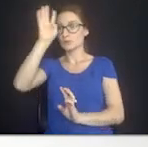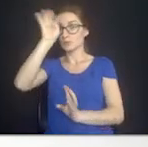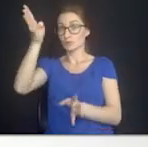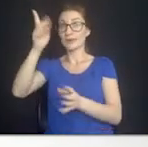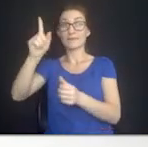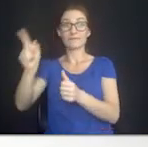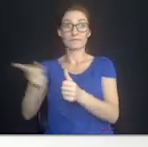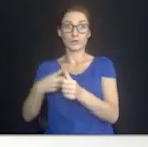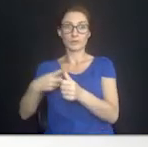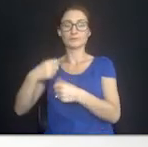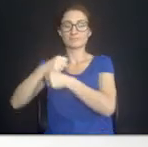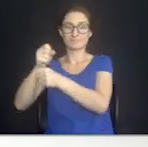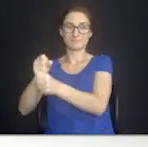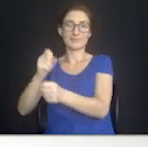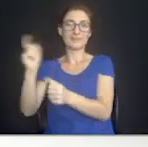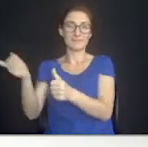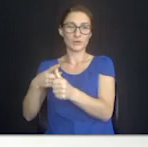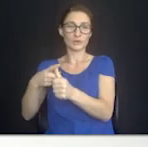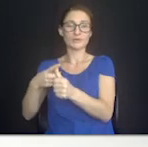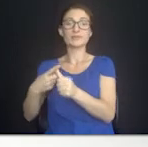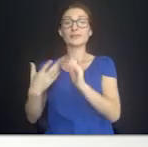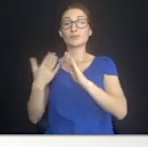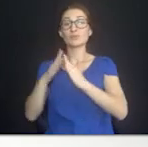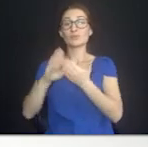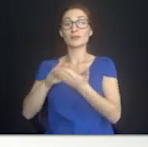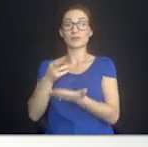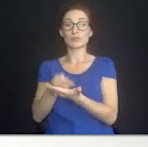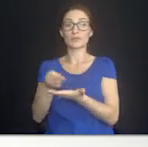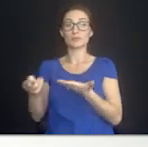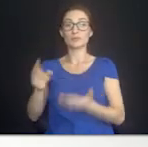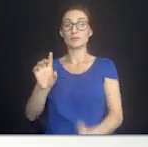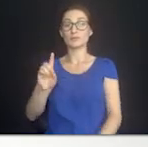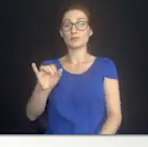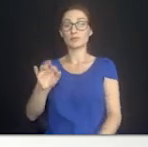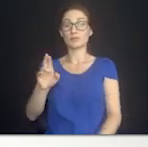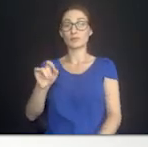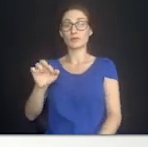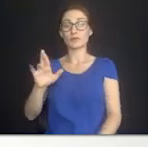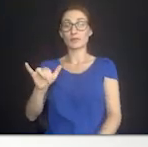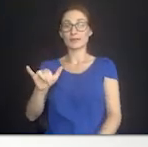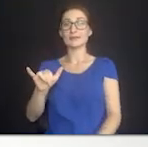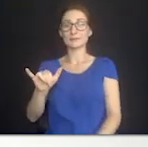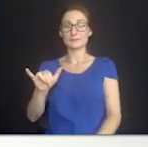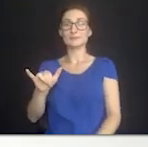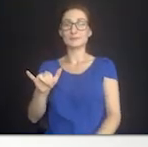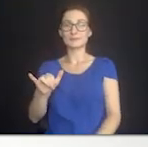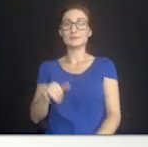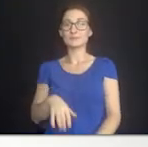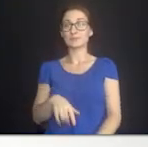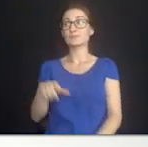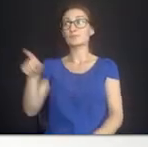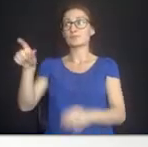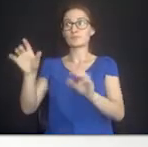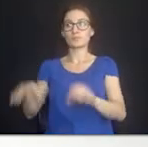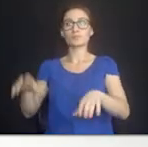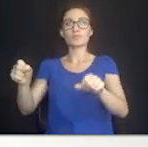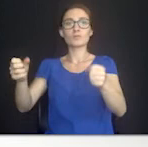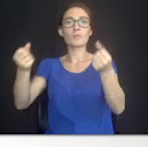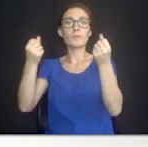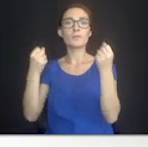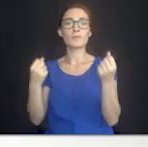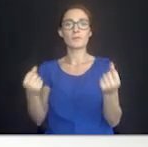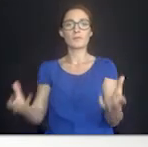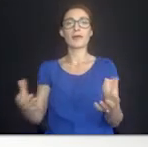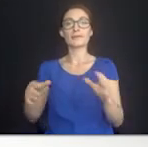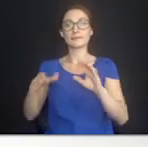one was actually created first. It's our Community Resource Directory. And we wanted, our director was out, she did a lot of community town